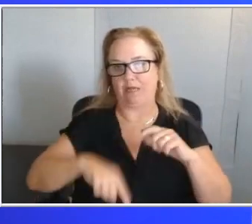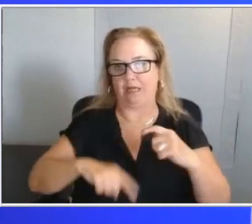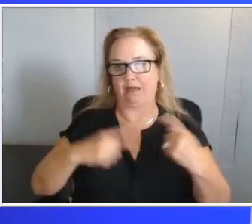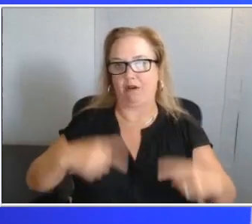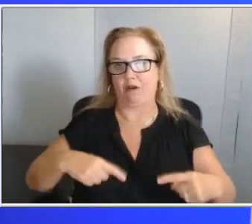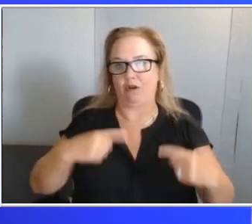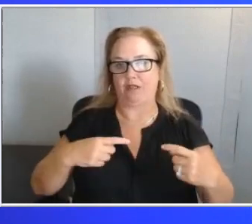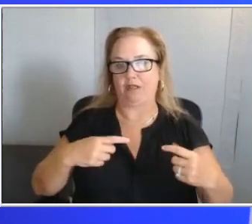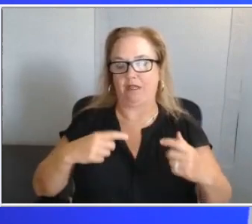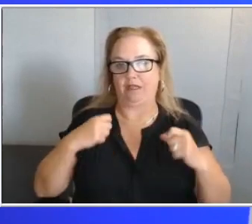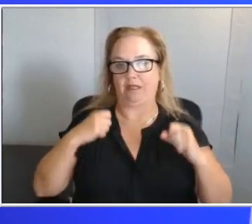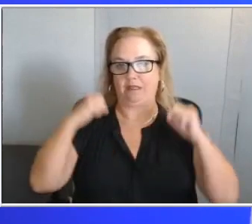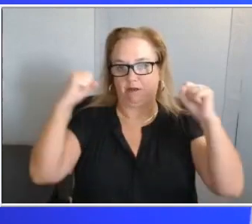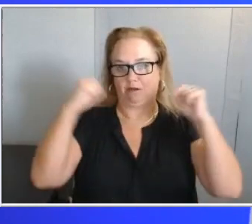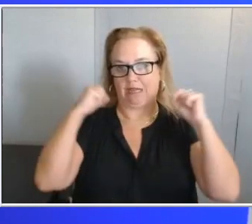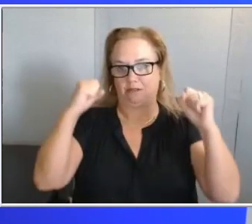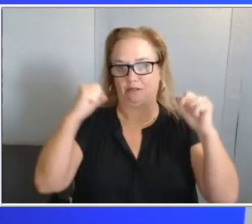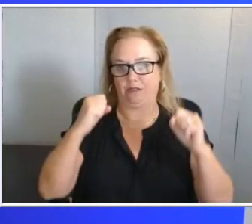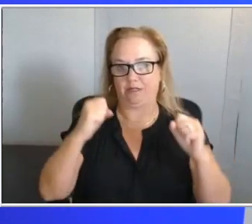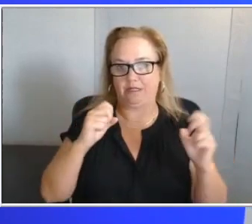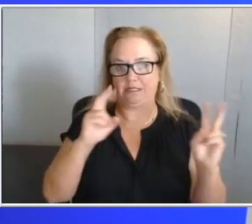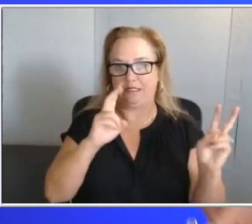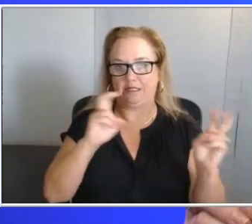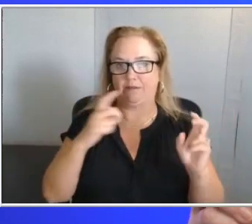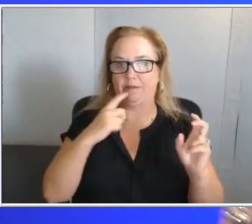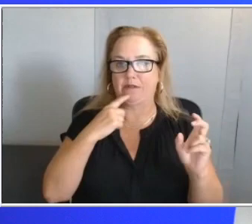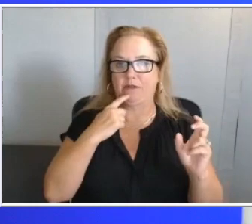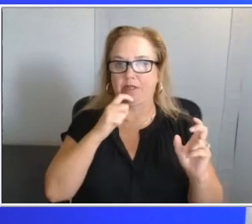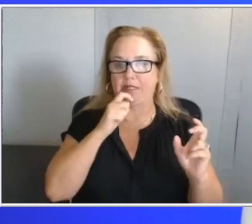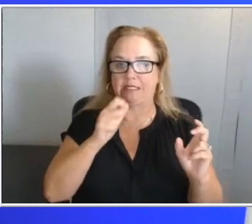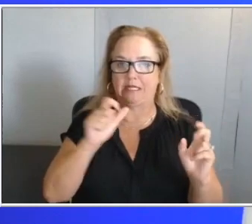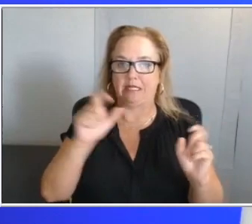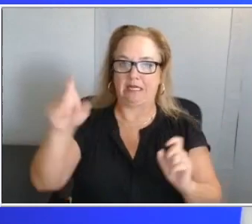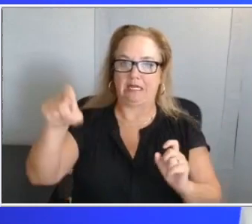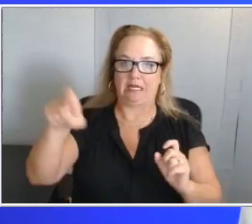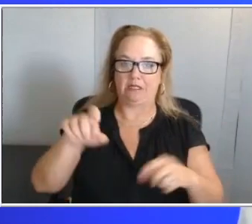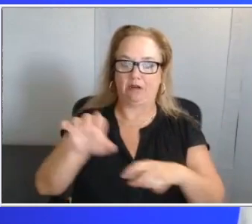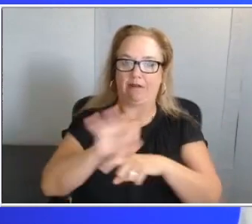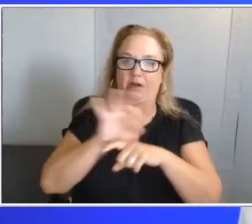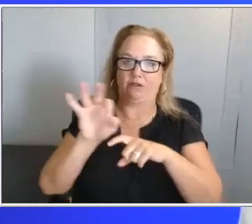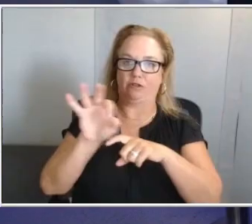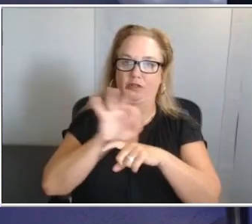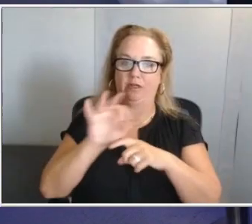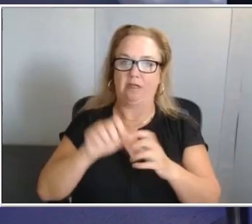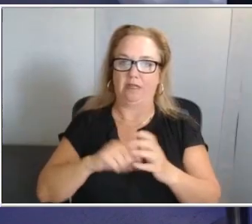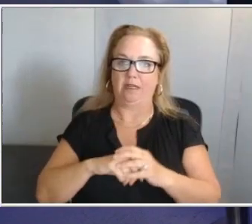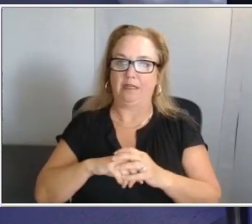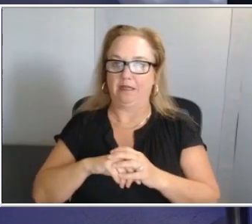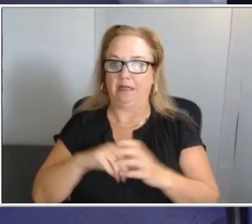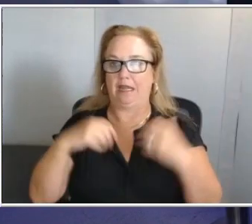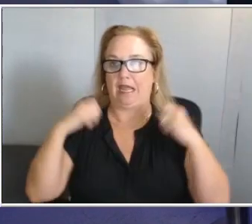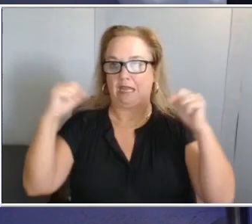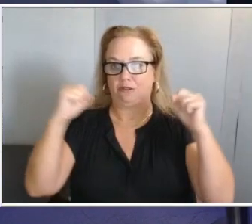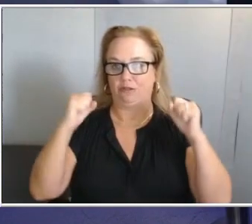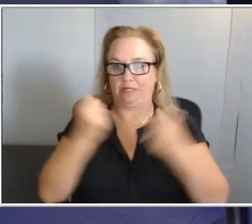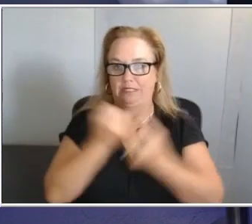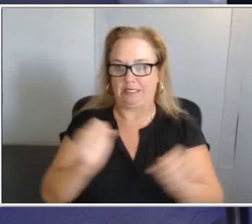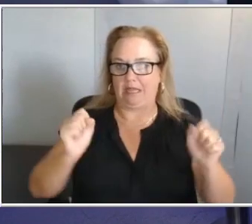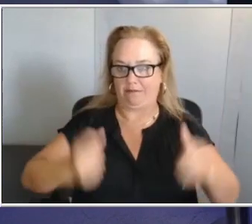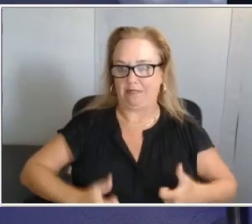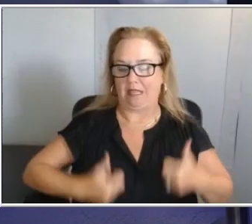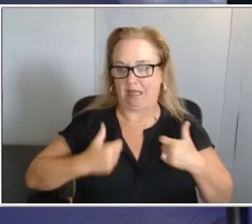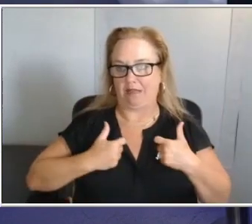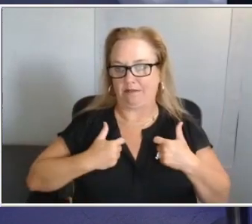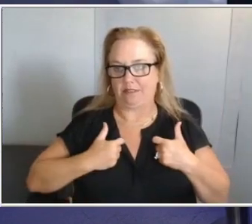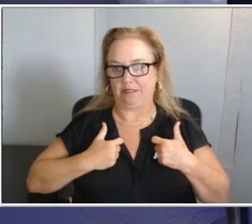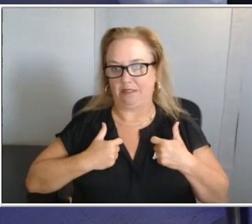difficulty exercising is an issue. I've been told that that is not a necessary function. Boy, that's too bad, because exercise saves lives. Right. Yeah. So if